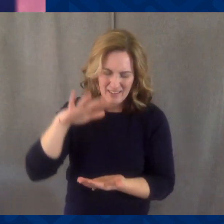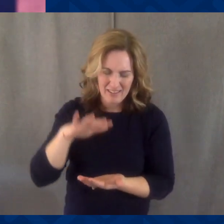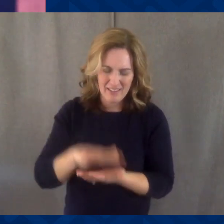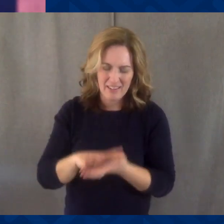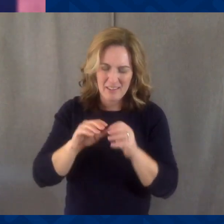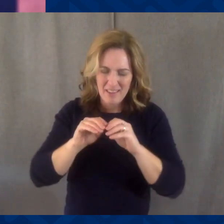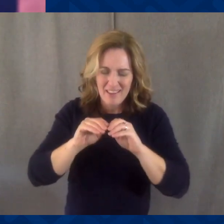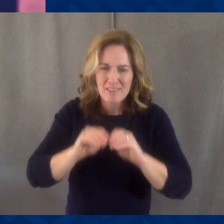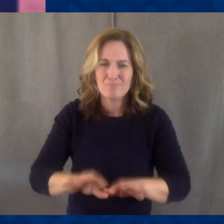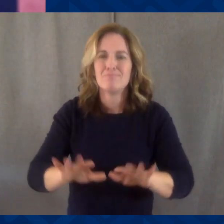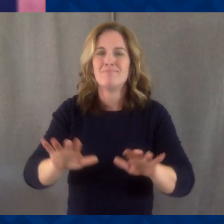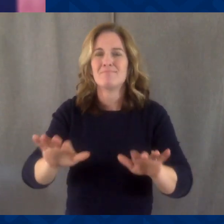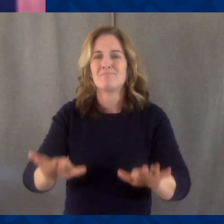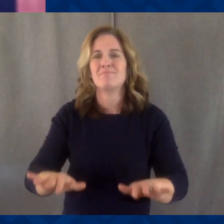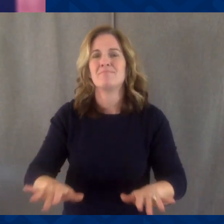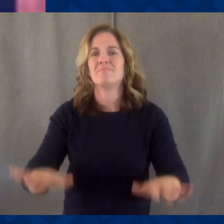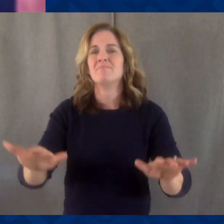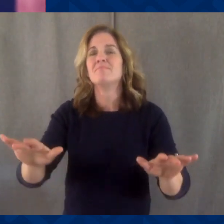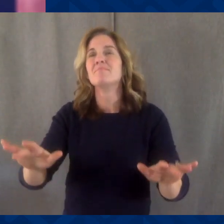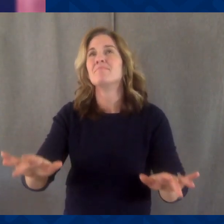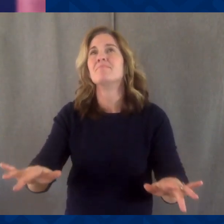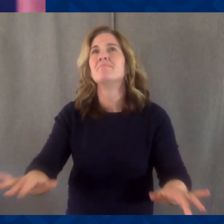out? Won't you pour it